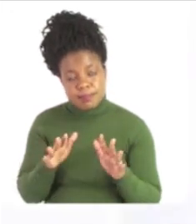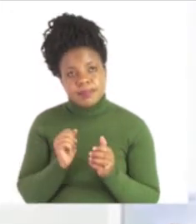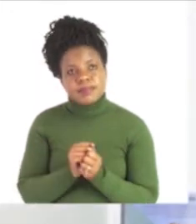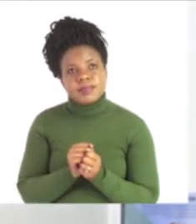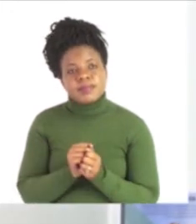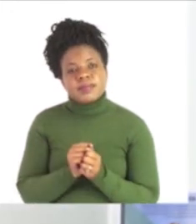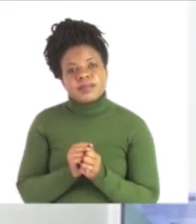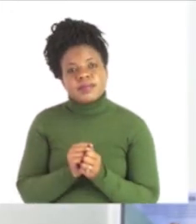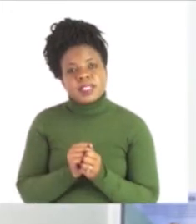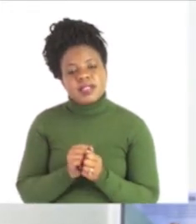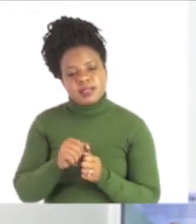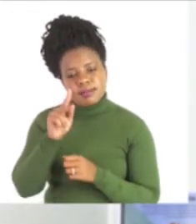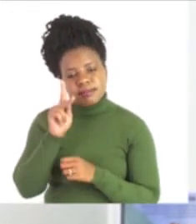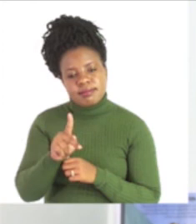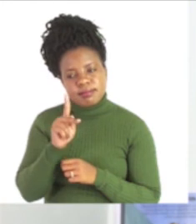Before